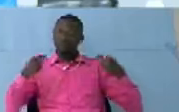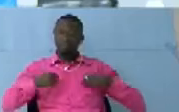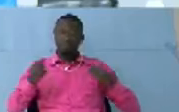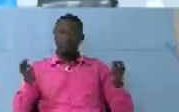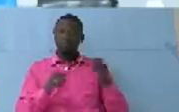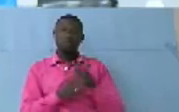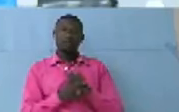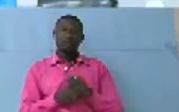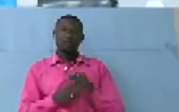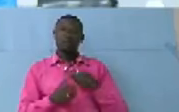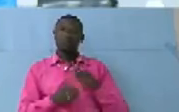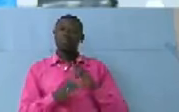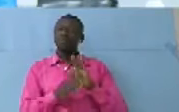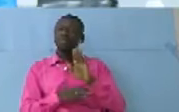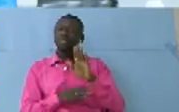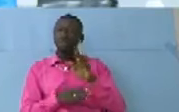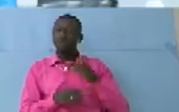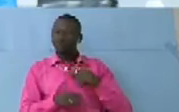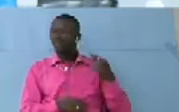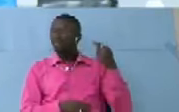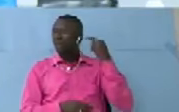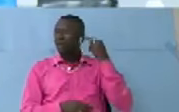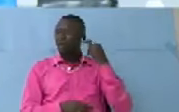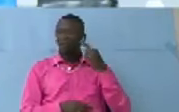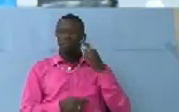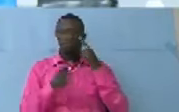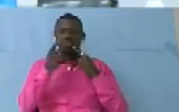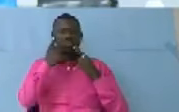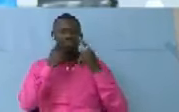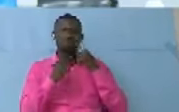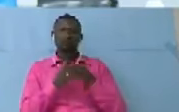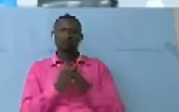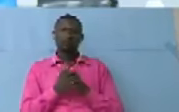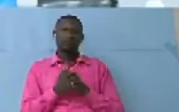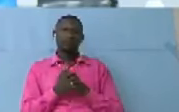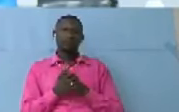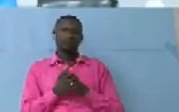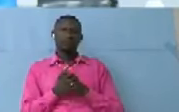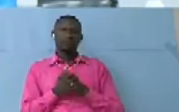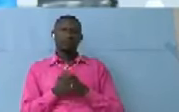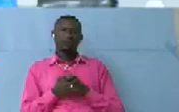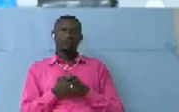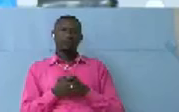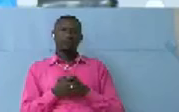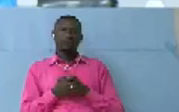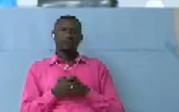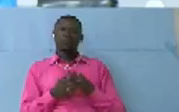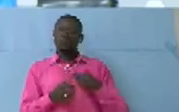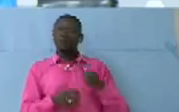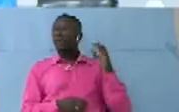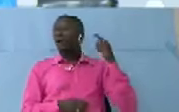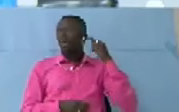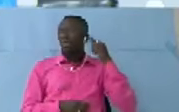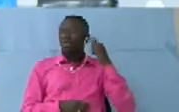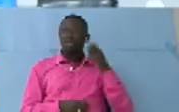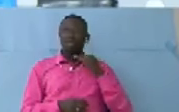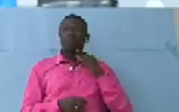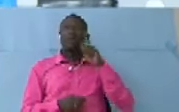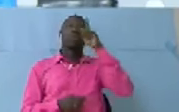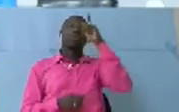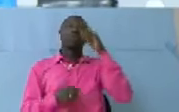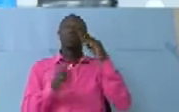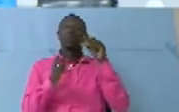meet her now uruka umoi. So later I heard her screaming. Nama akafu la ilaha illallah Muhammad ya Rasulullah. I heard her say la ilaha